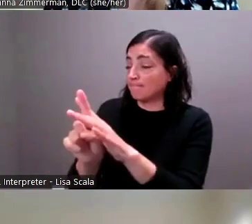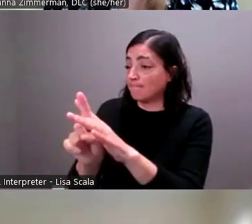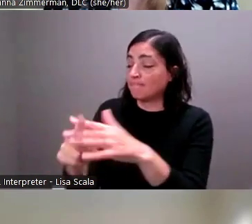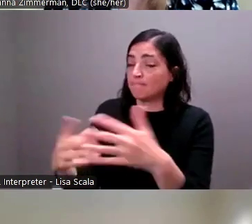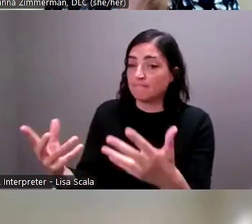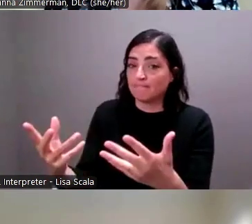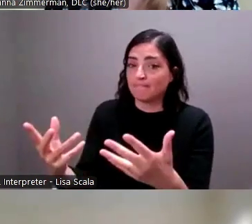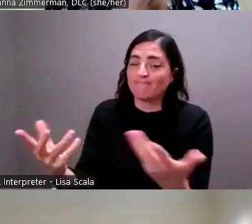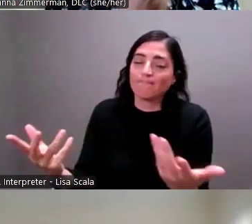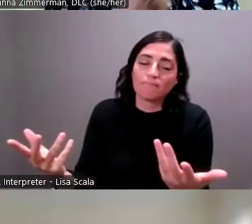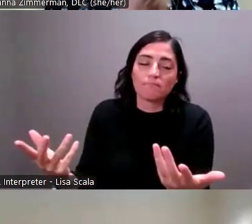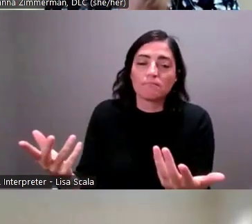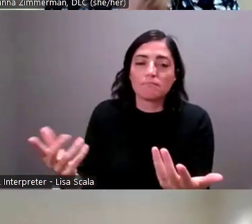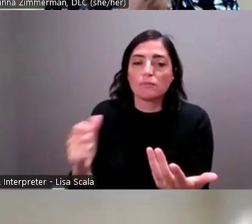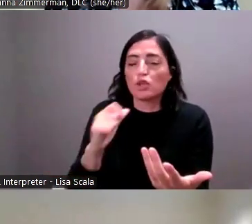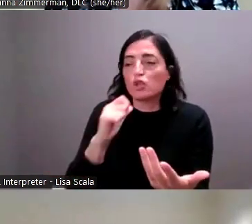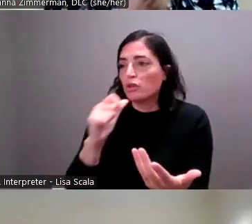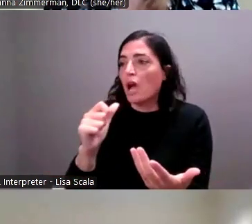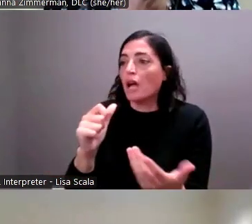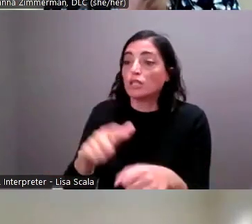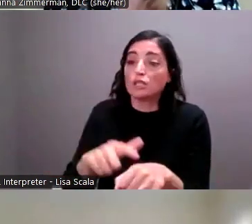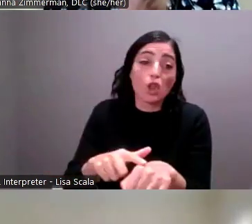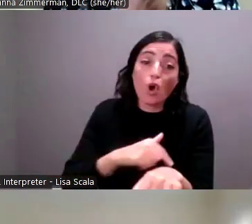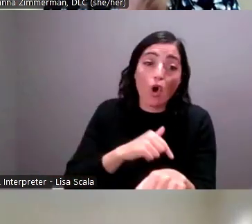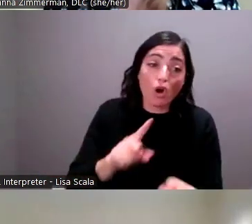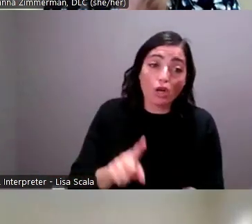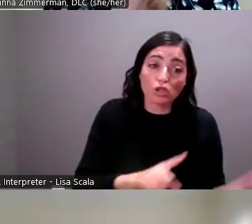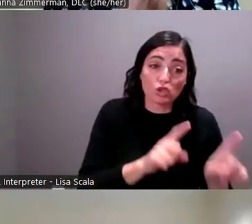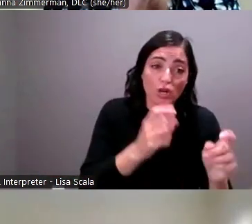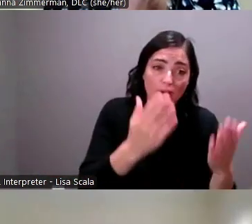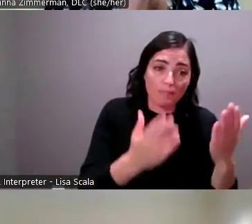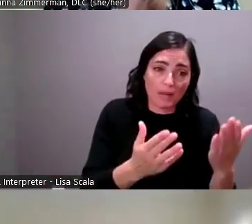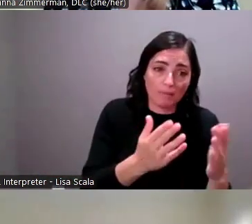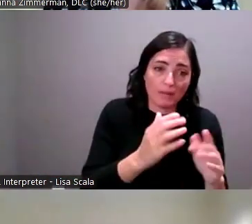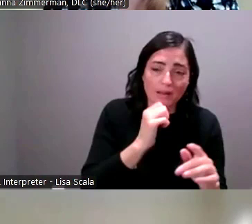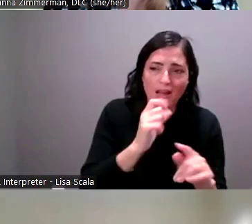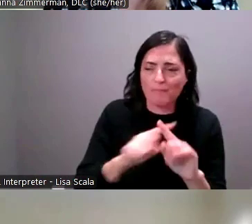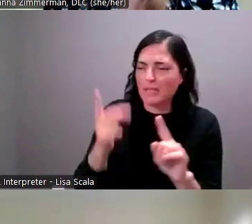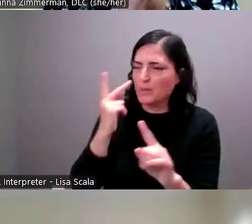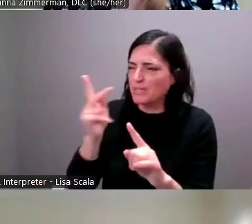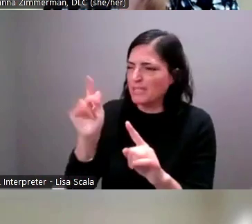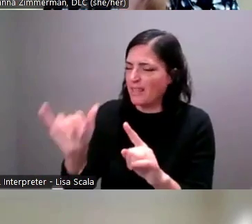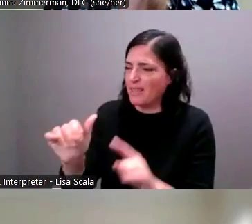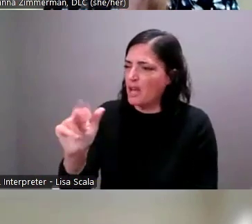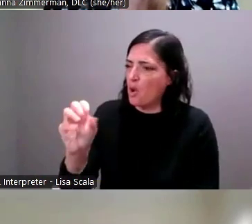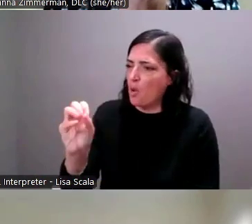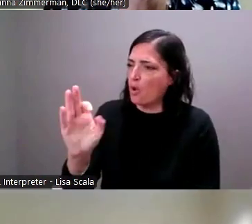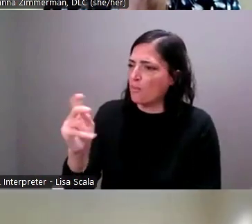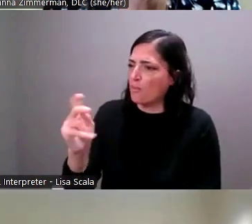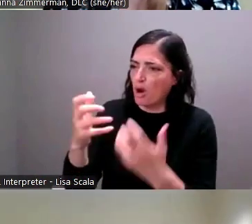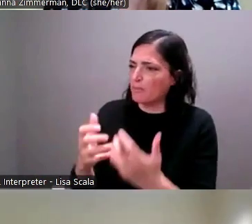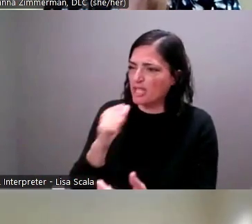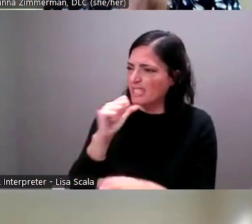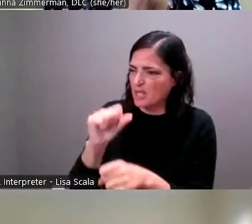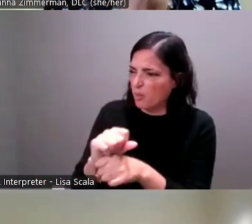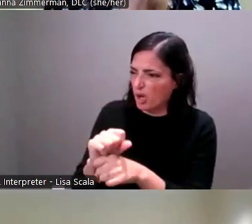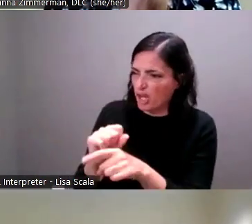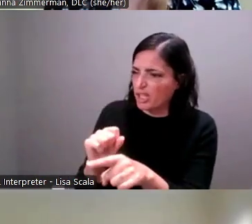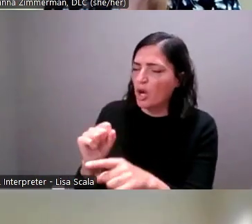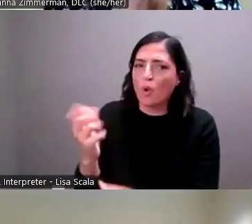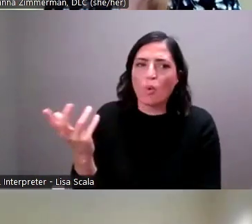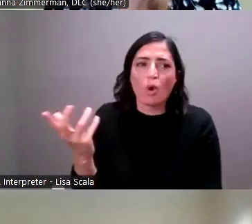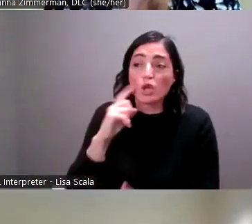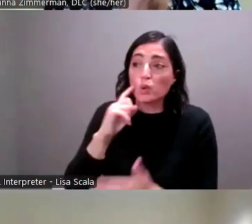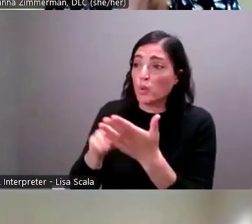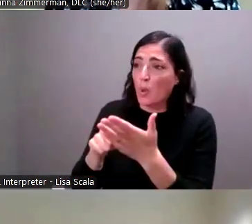you're not necessarily doing a long survey, but you find that the auto mark machine doesn't work, or that